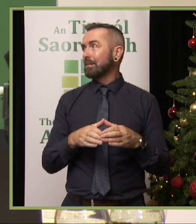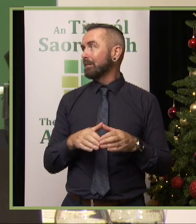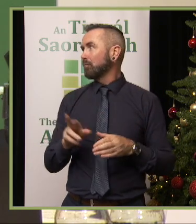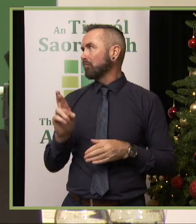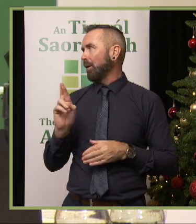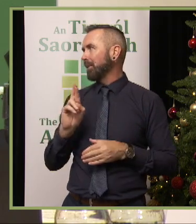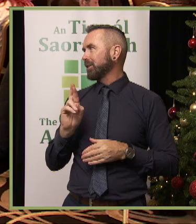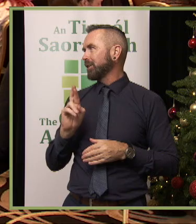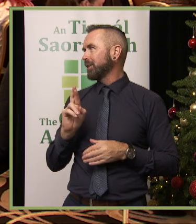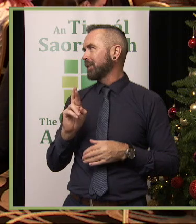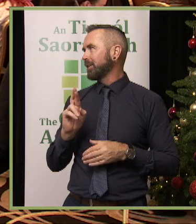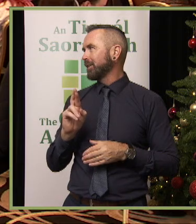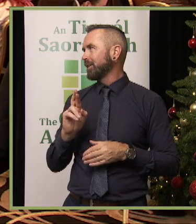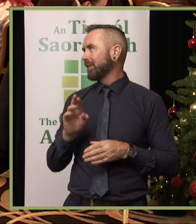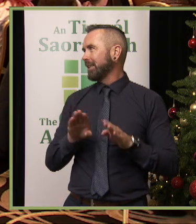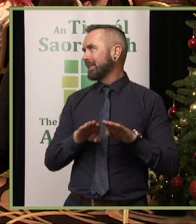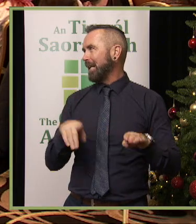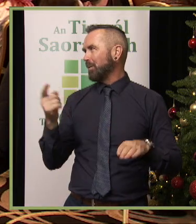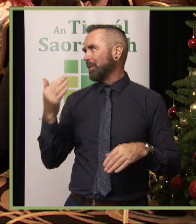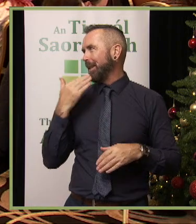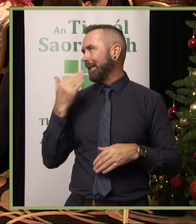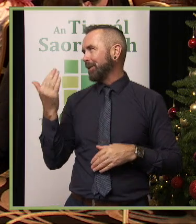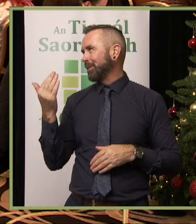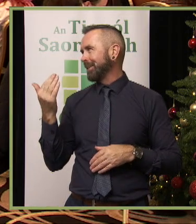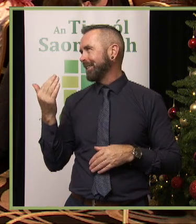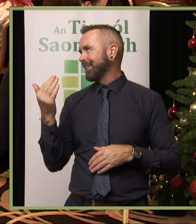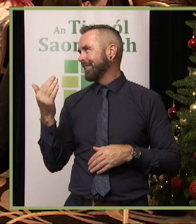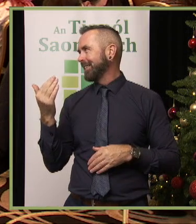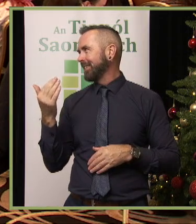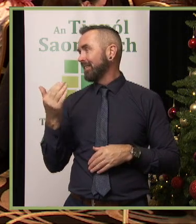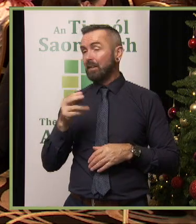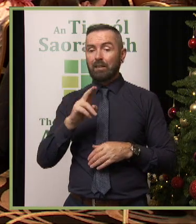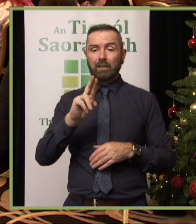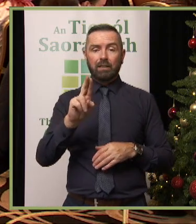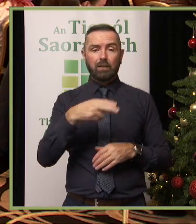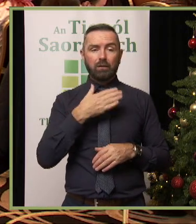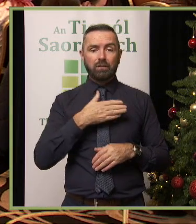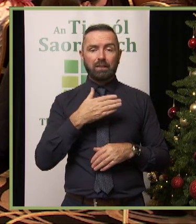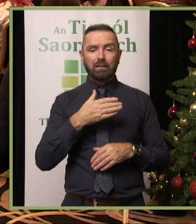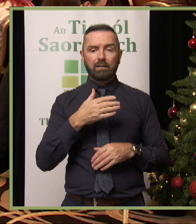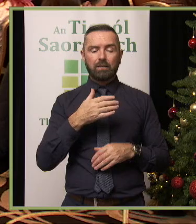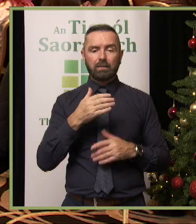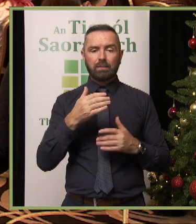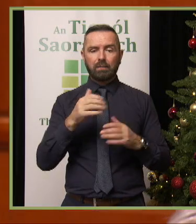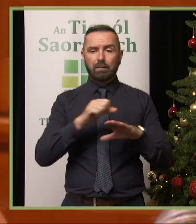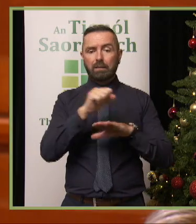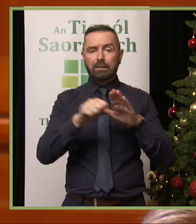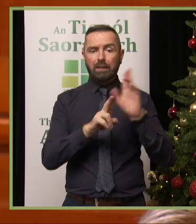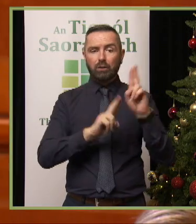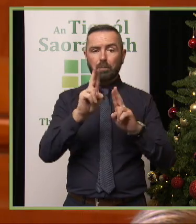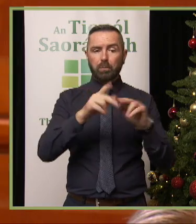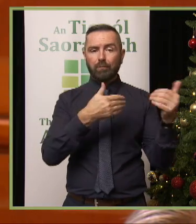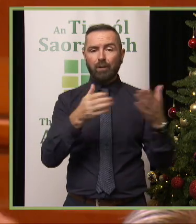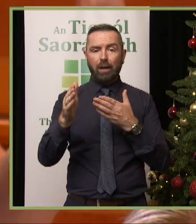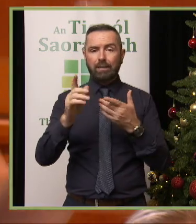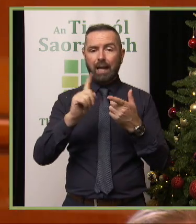Robert? Yes, table 1, please. I mean, thank you. Sorry, but can we not just say the state must provide, communicate, and implement a plan? Yeah.